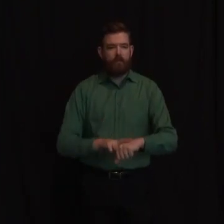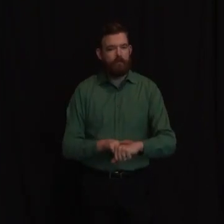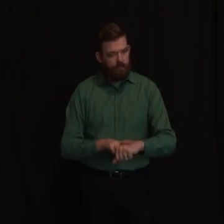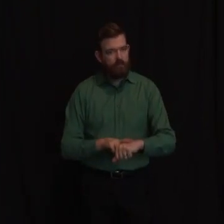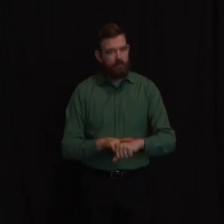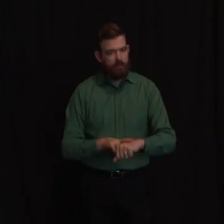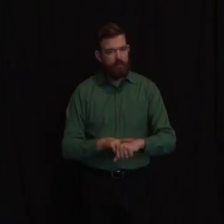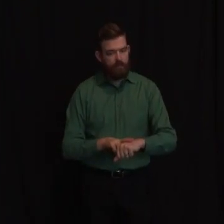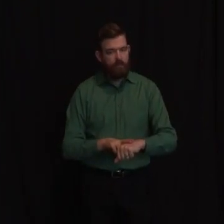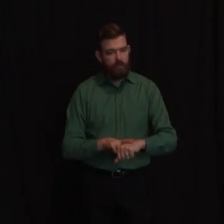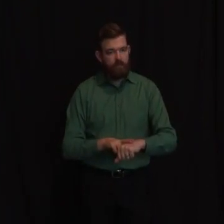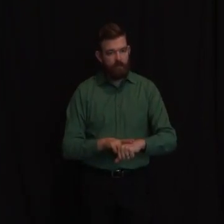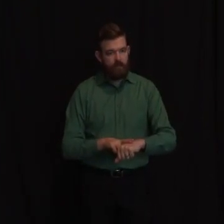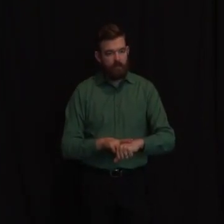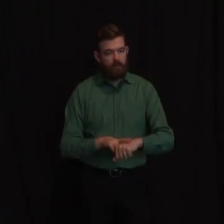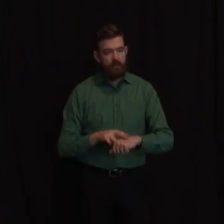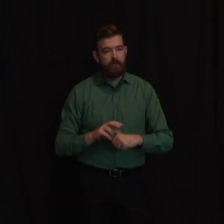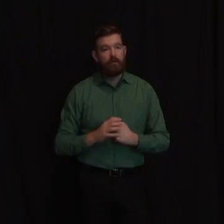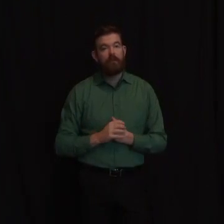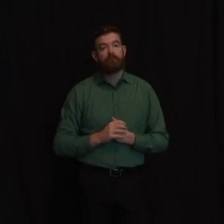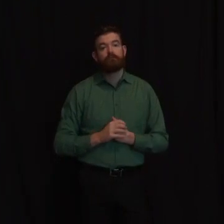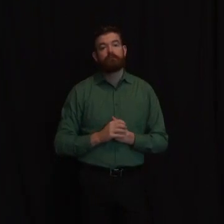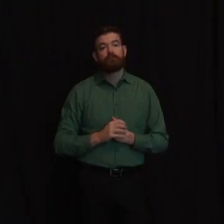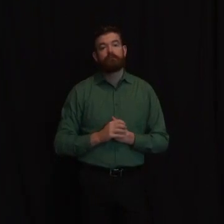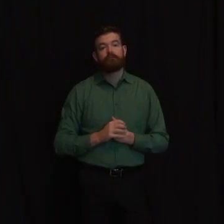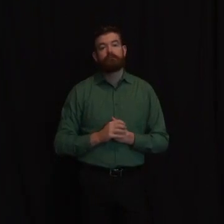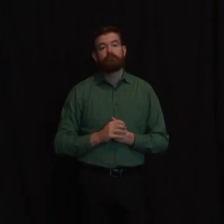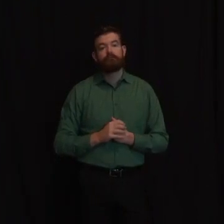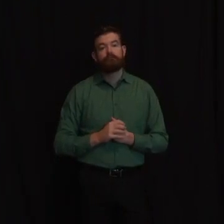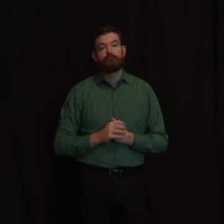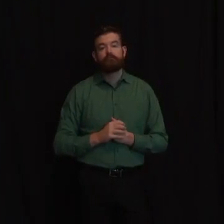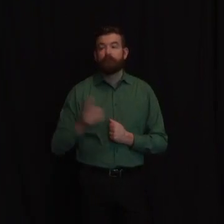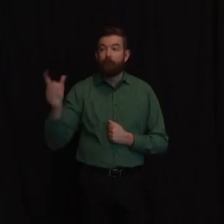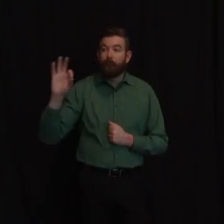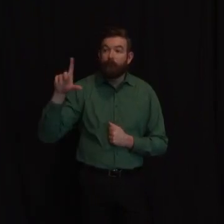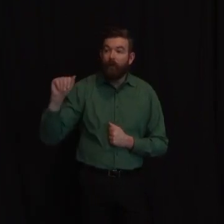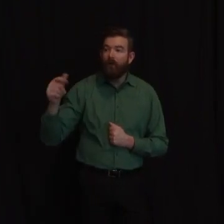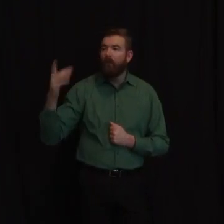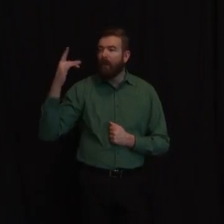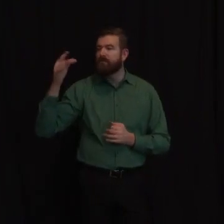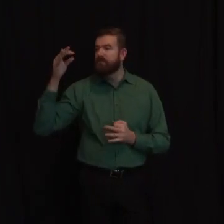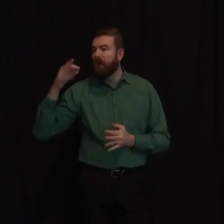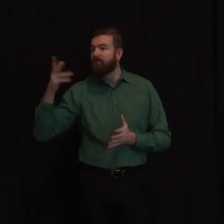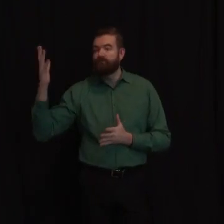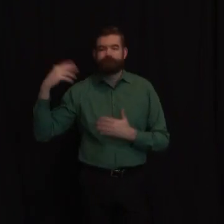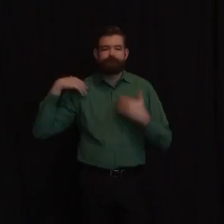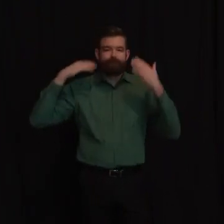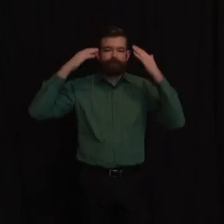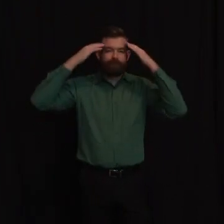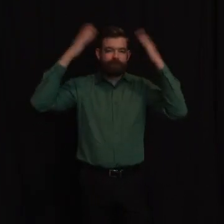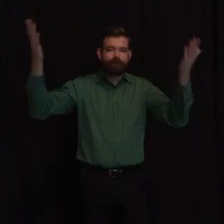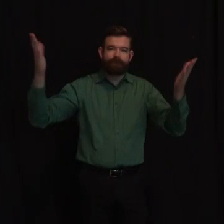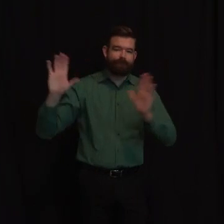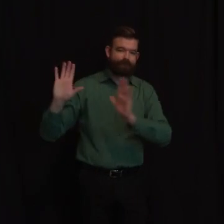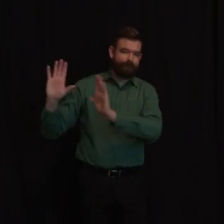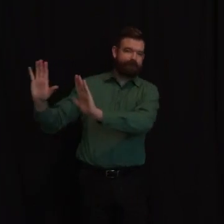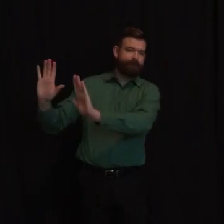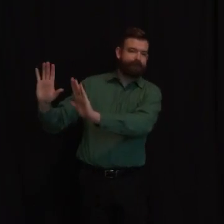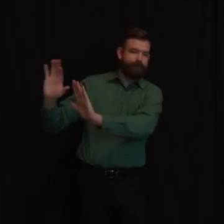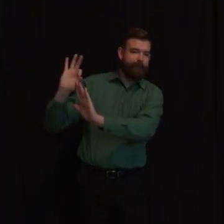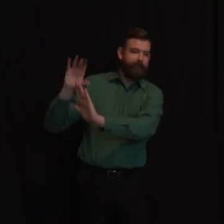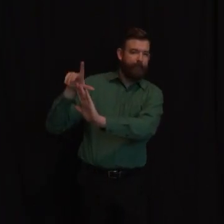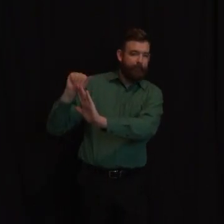the decisions that get made or don't get made in Florida, but I do know if you stick to the facts and you stick to the